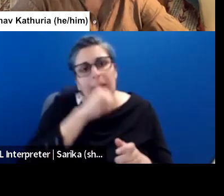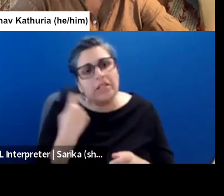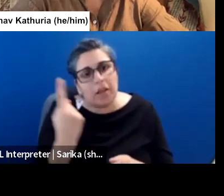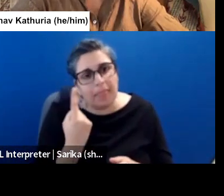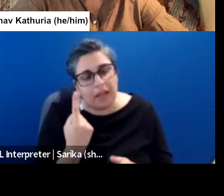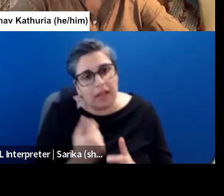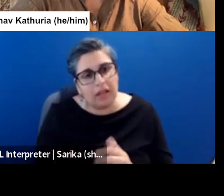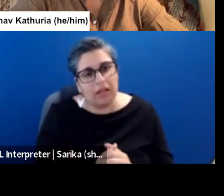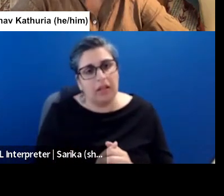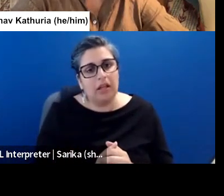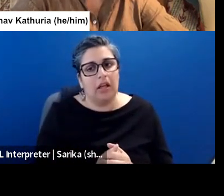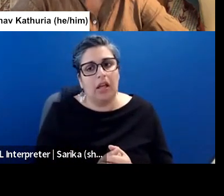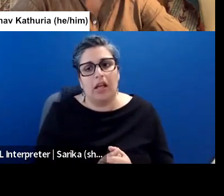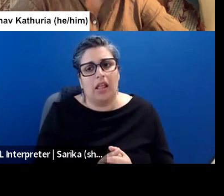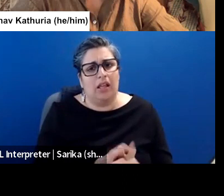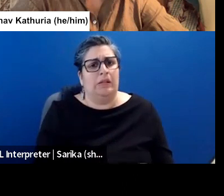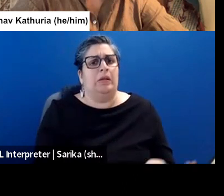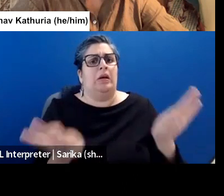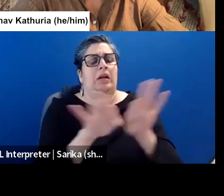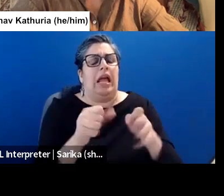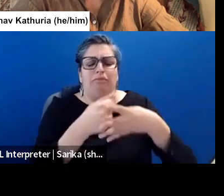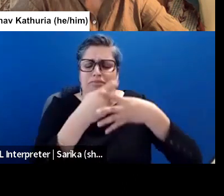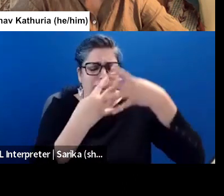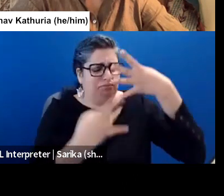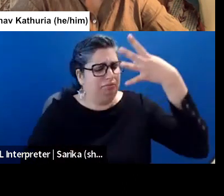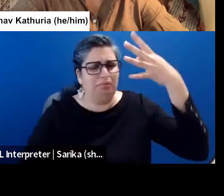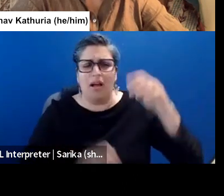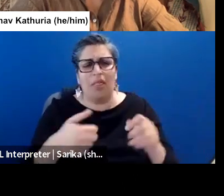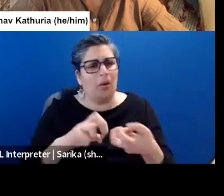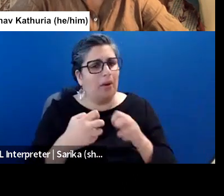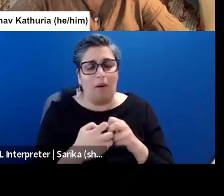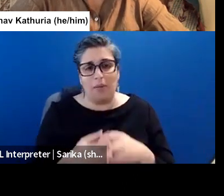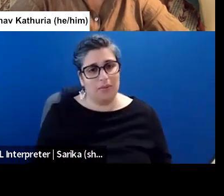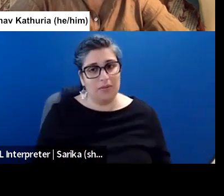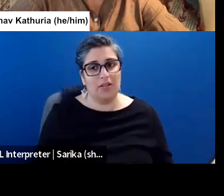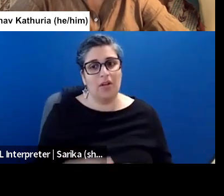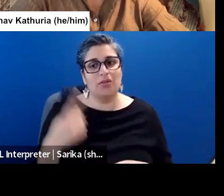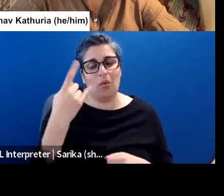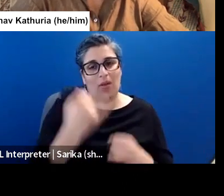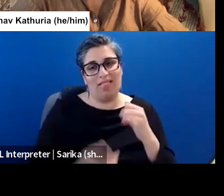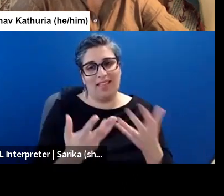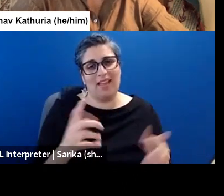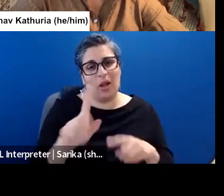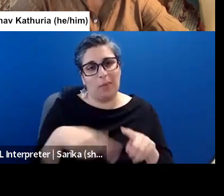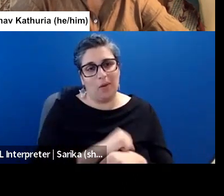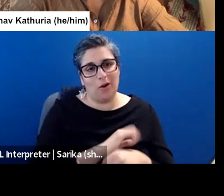of other things too. So I recommend that. And one last thing on COVID,